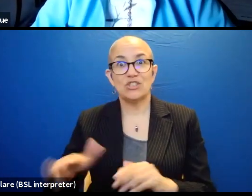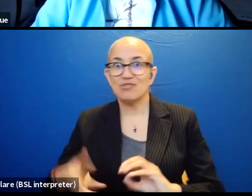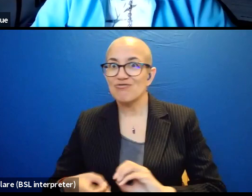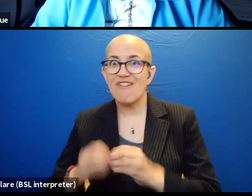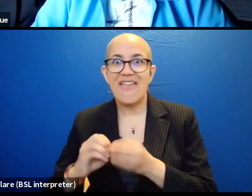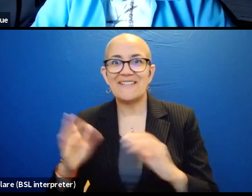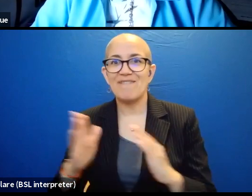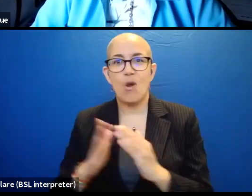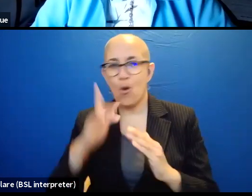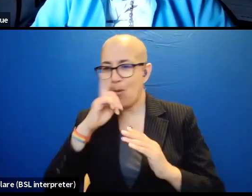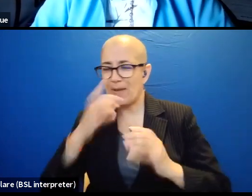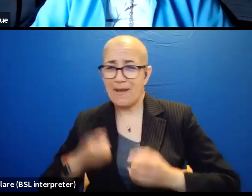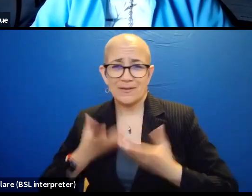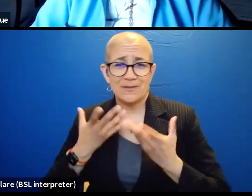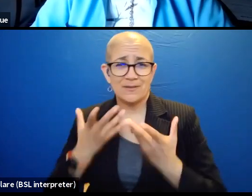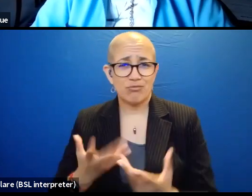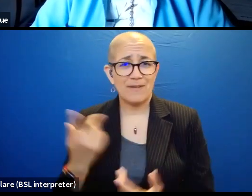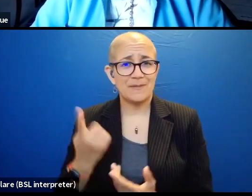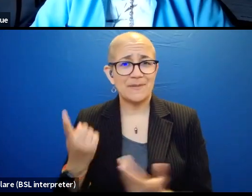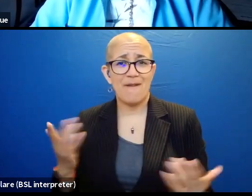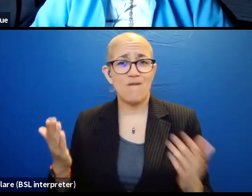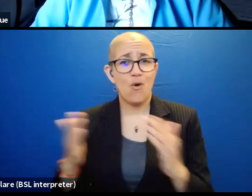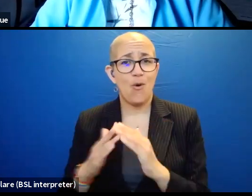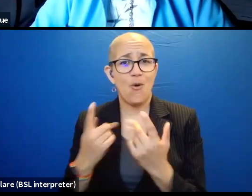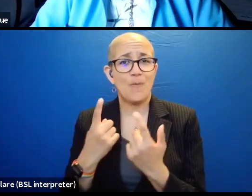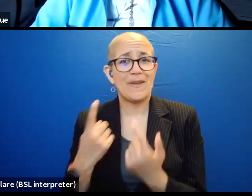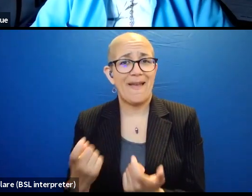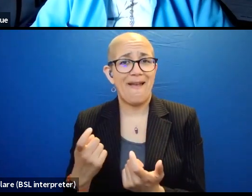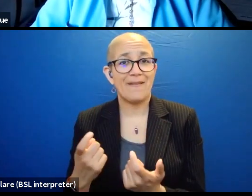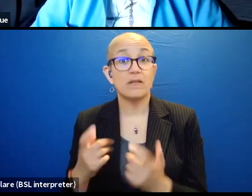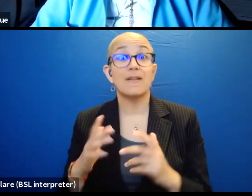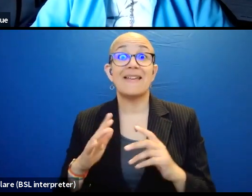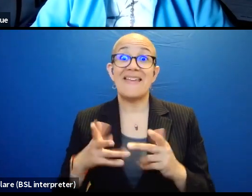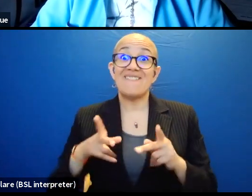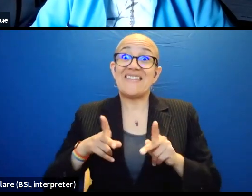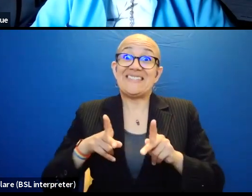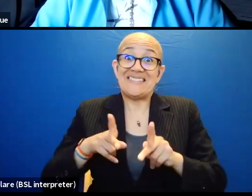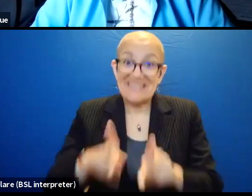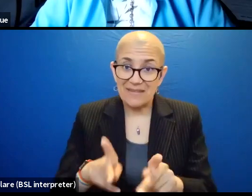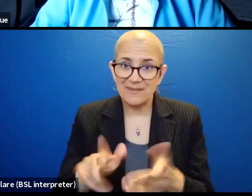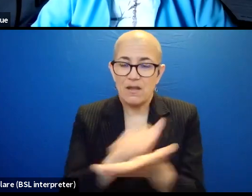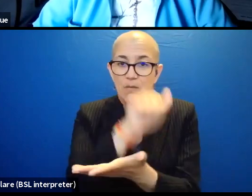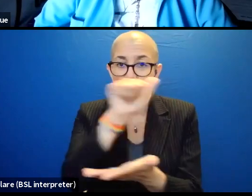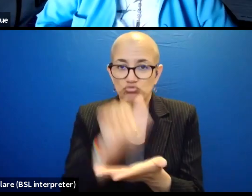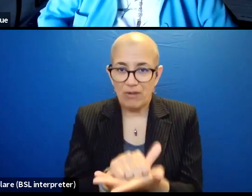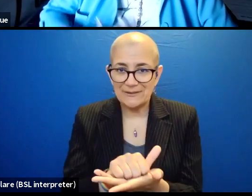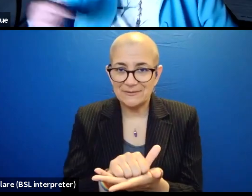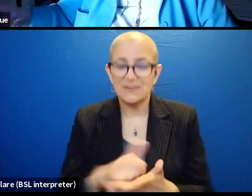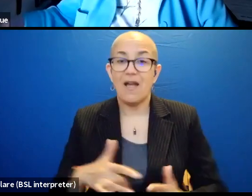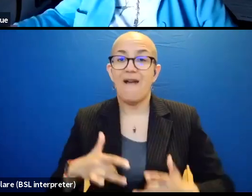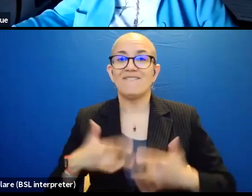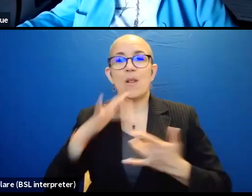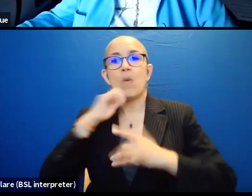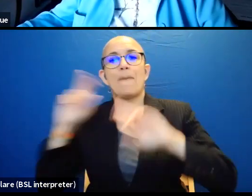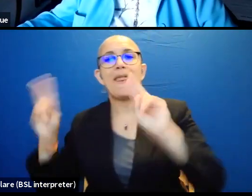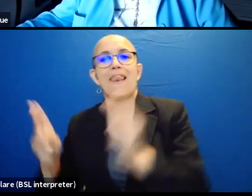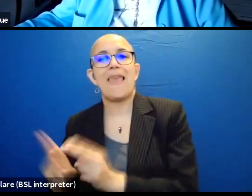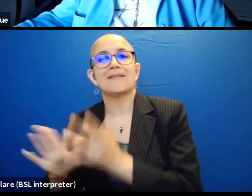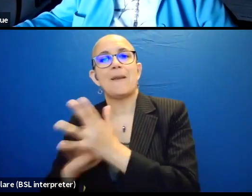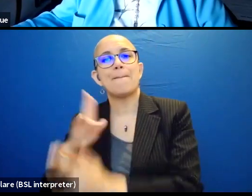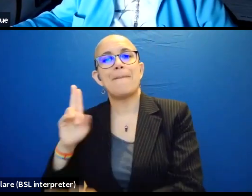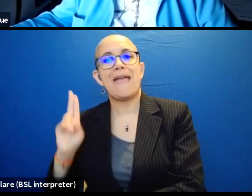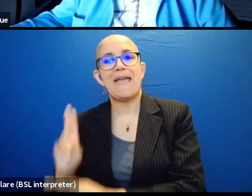to express themselves when they're at home. And if we got the system right, then I think there would be far fewer parents who felt that it was